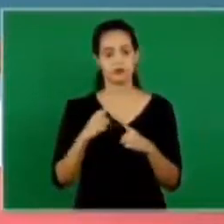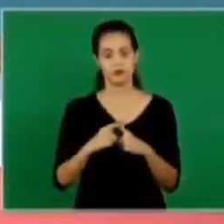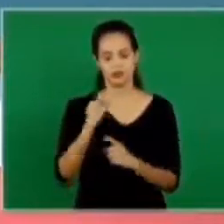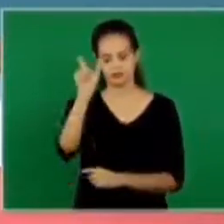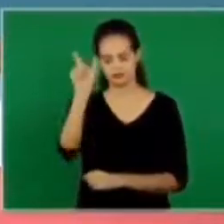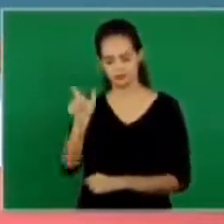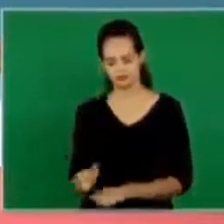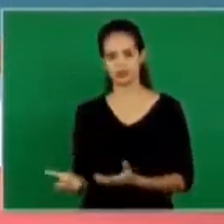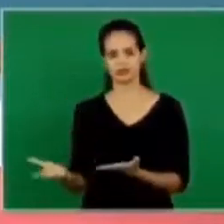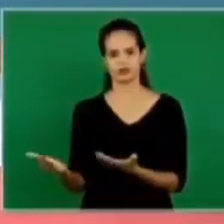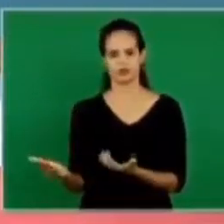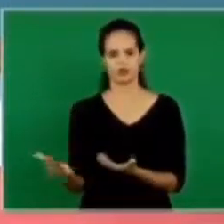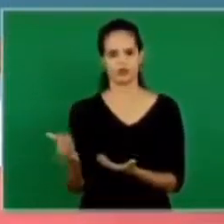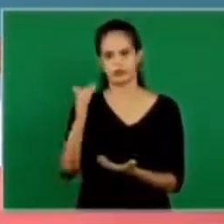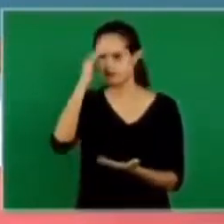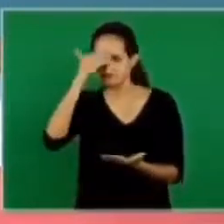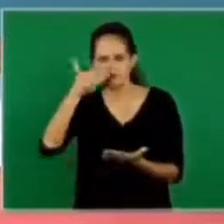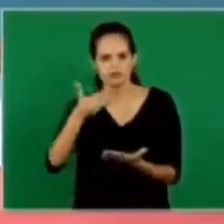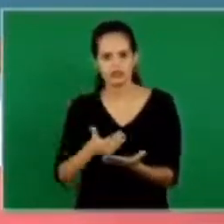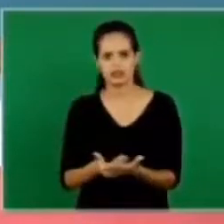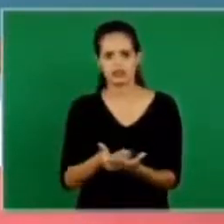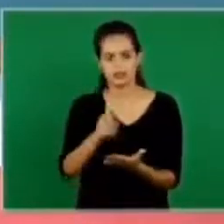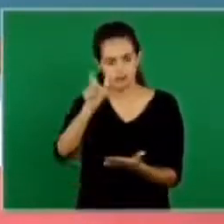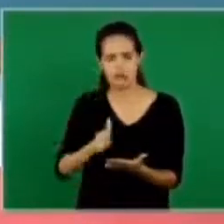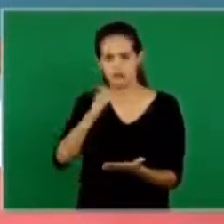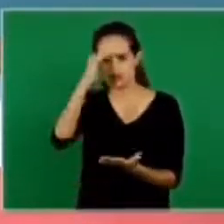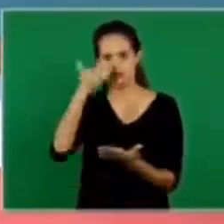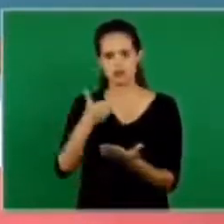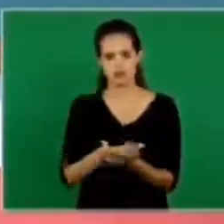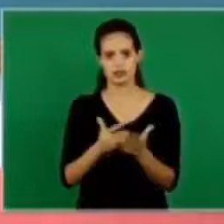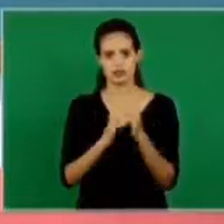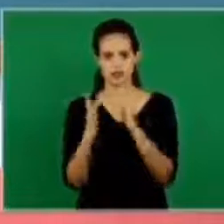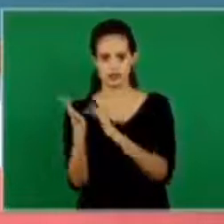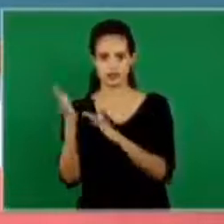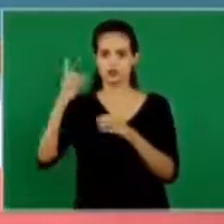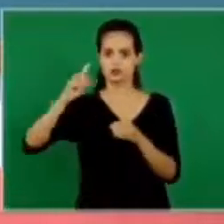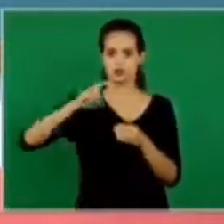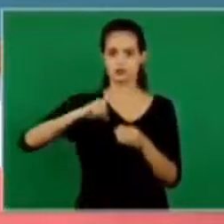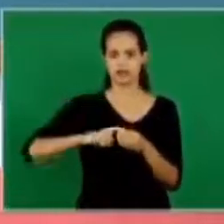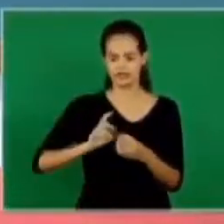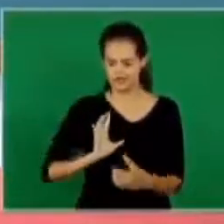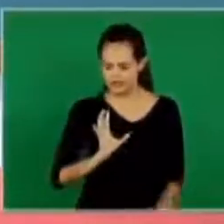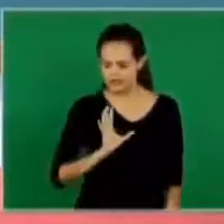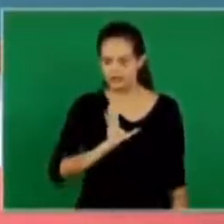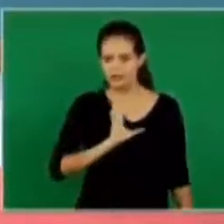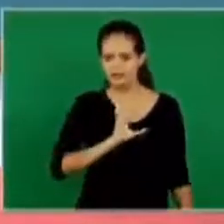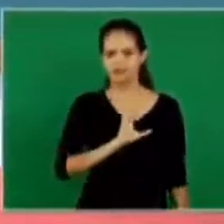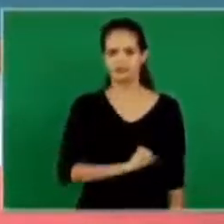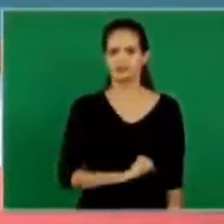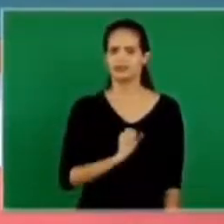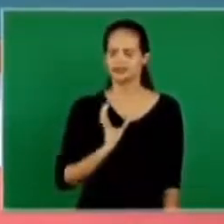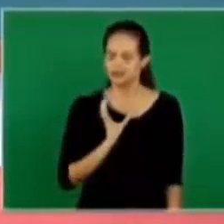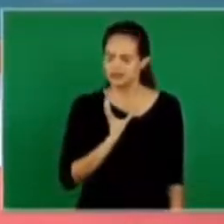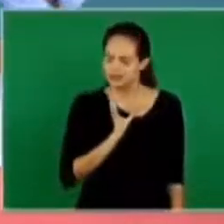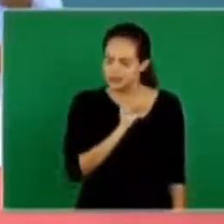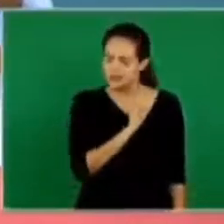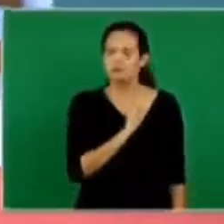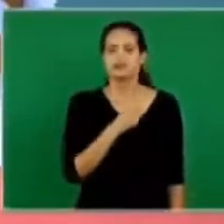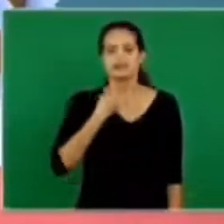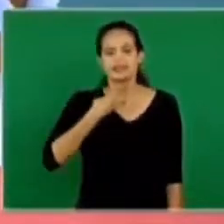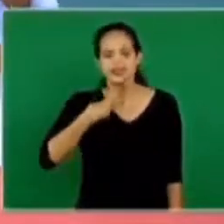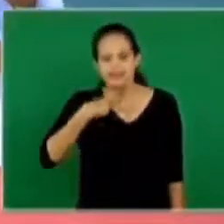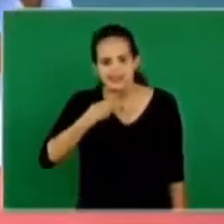is prepared not only believes that Jesus will come back, they also loves